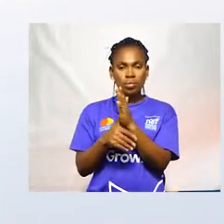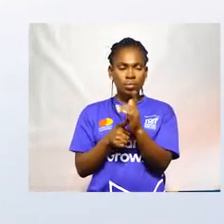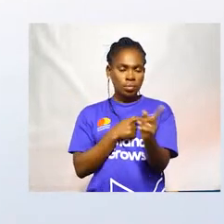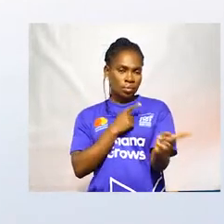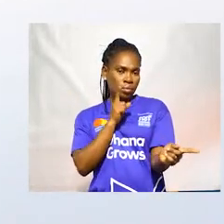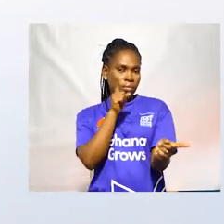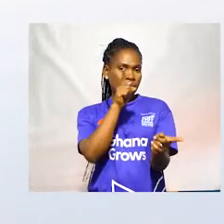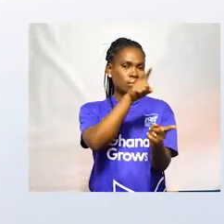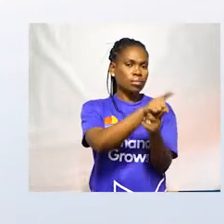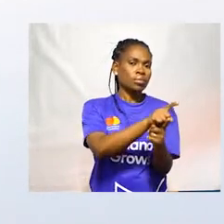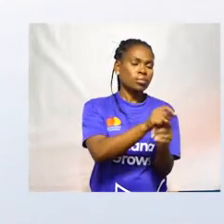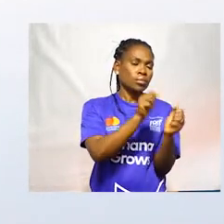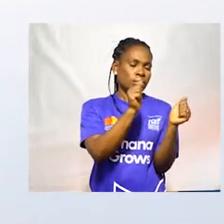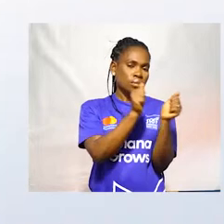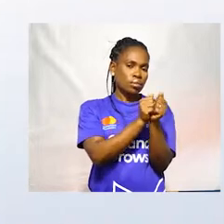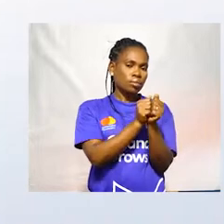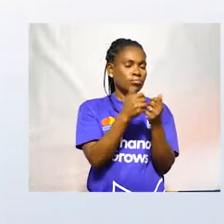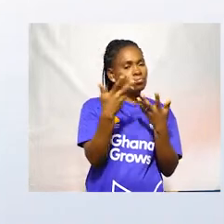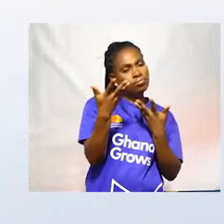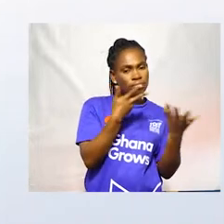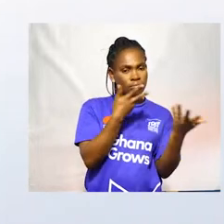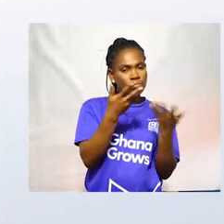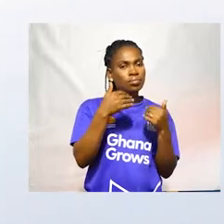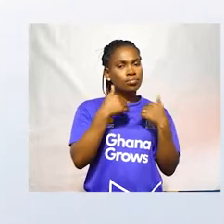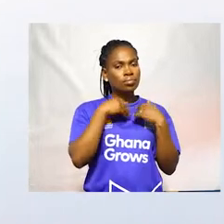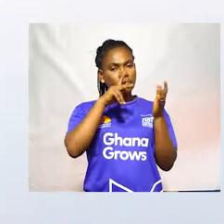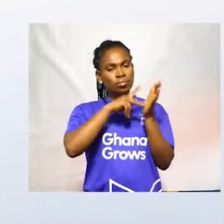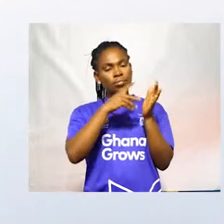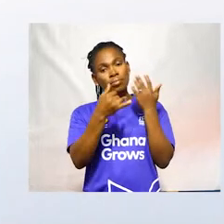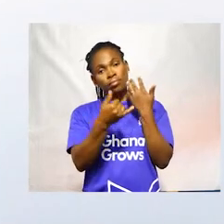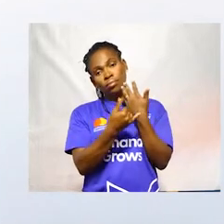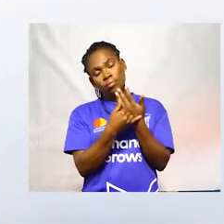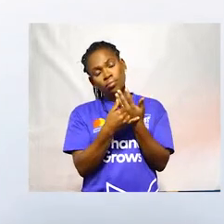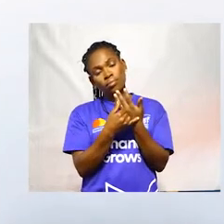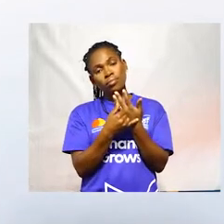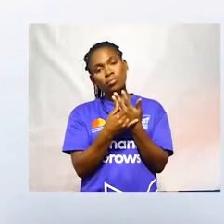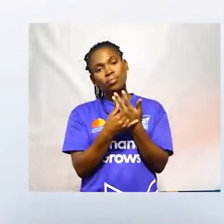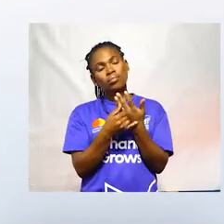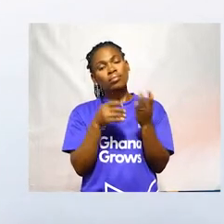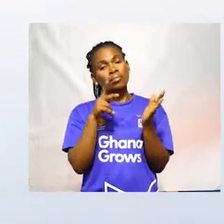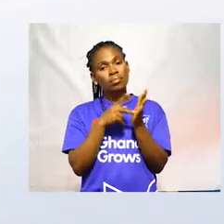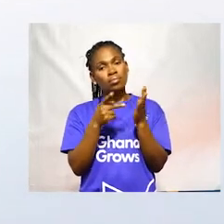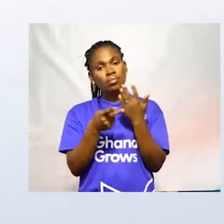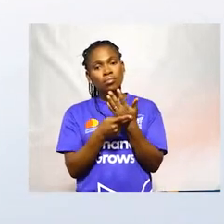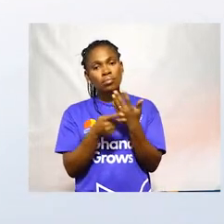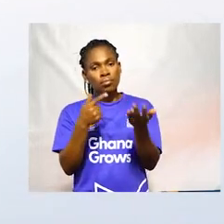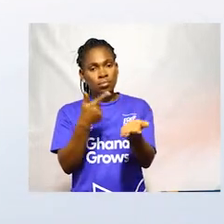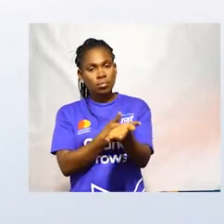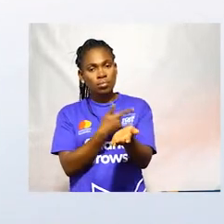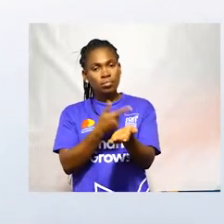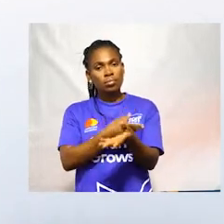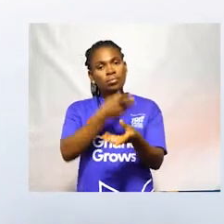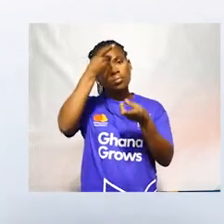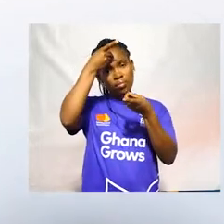Keenan. We had this conversation. She had a project. The project was Ghana Decides,